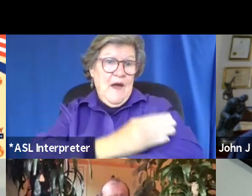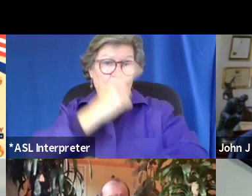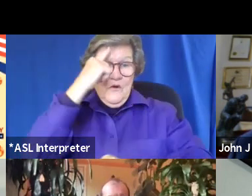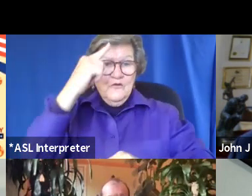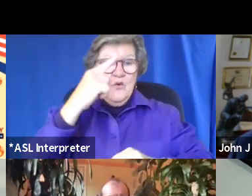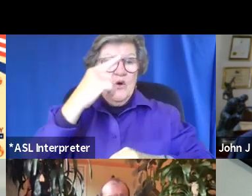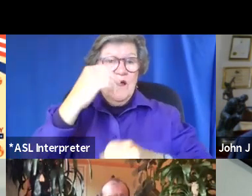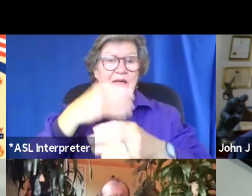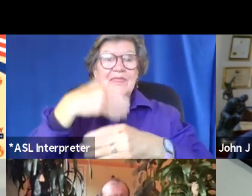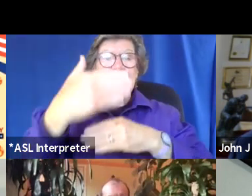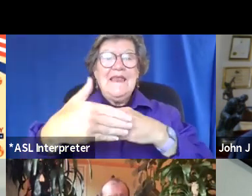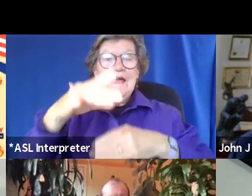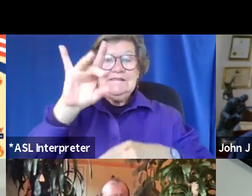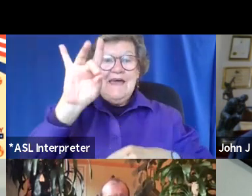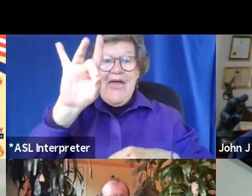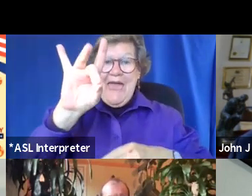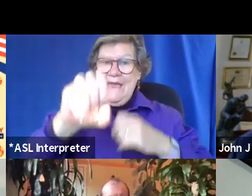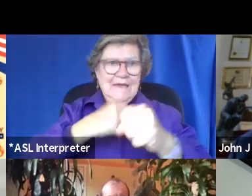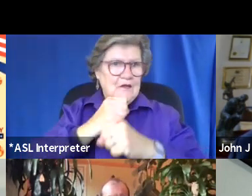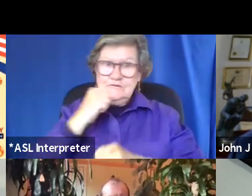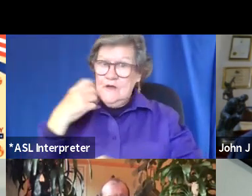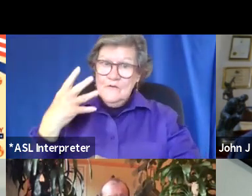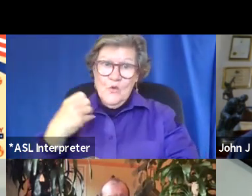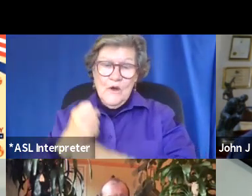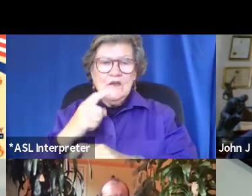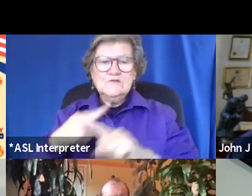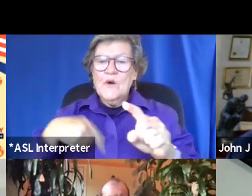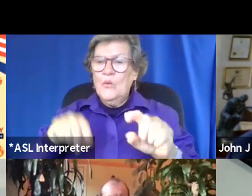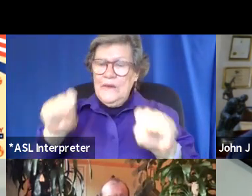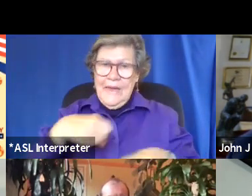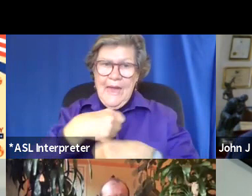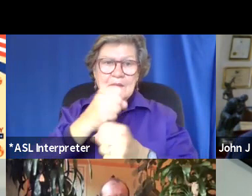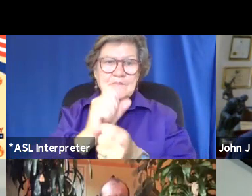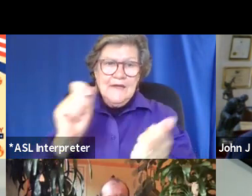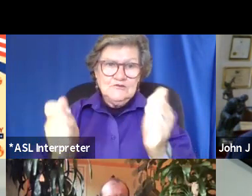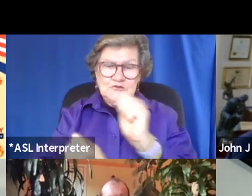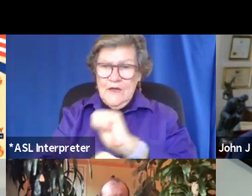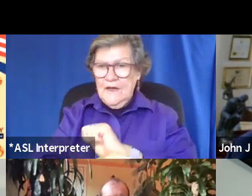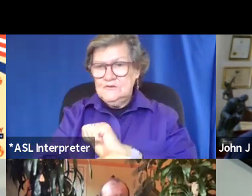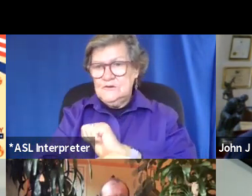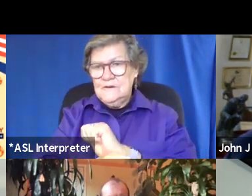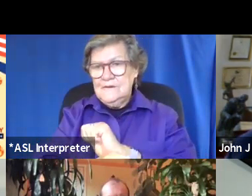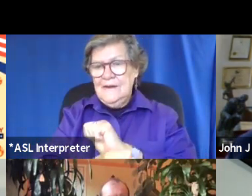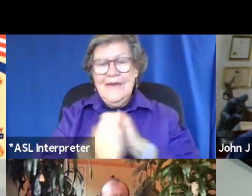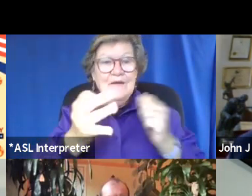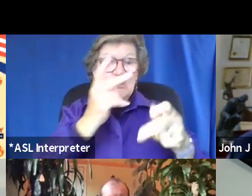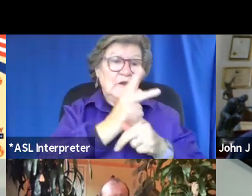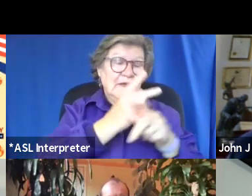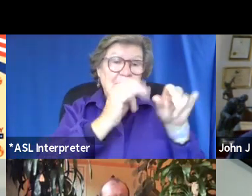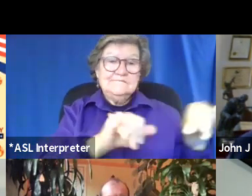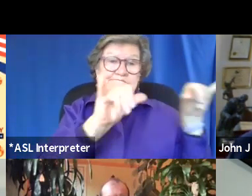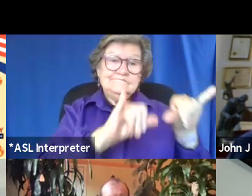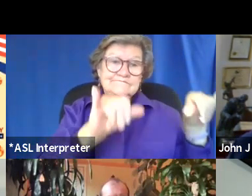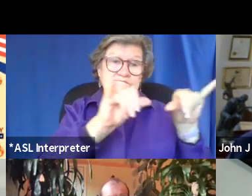4 years, to enact and actually execute change, unless you would just do the status quo and argue about other